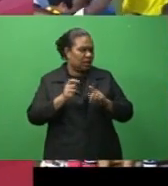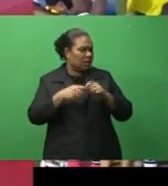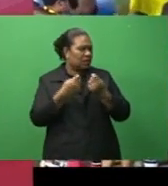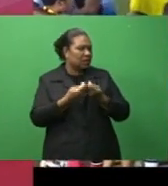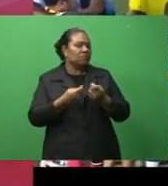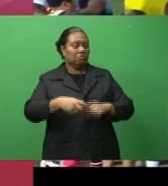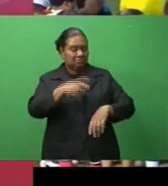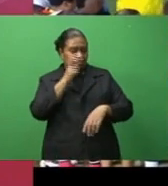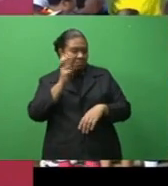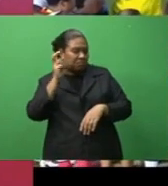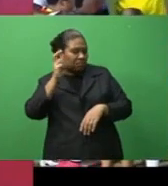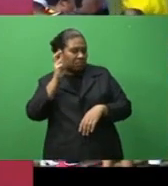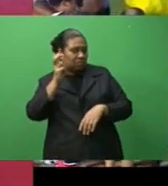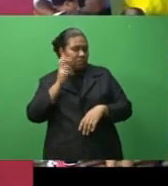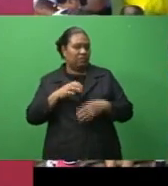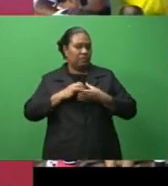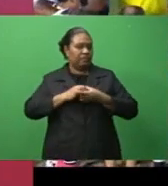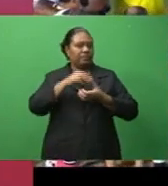with their